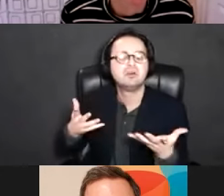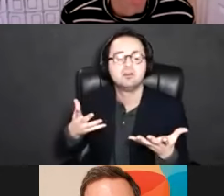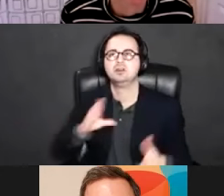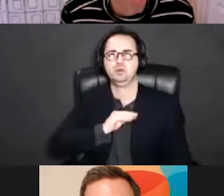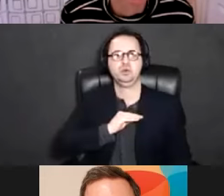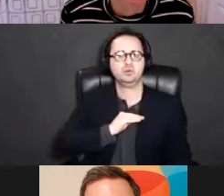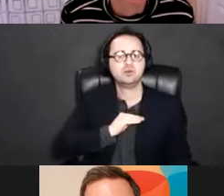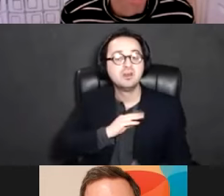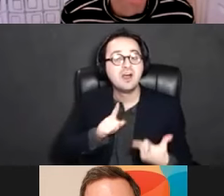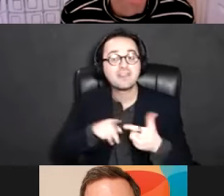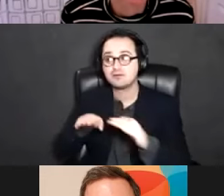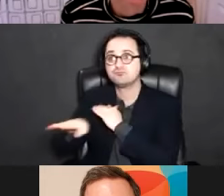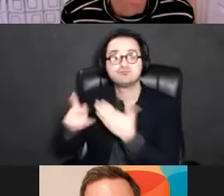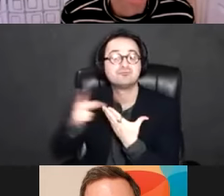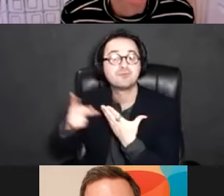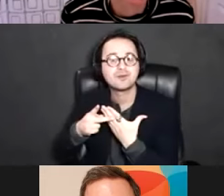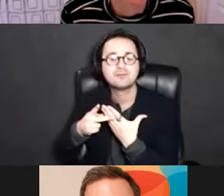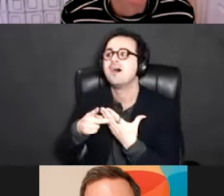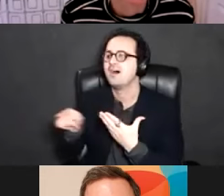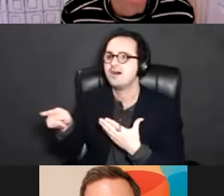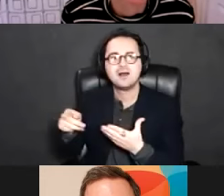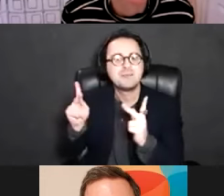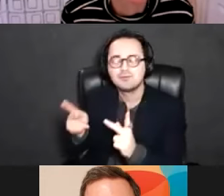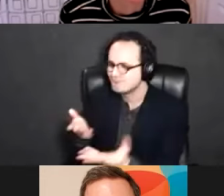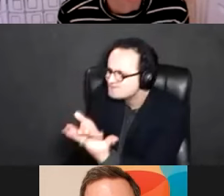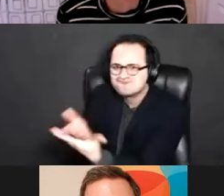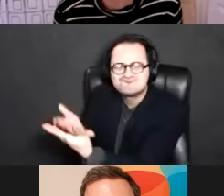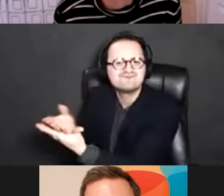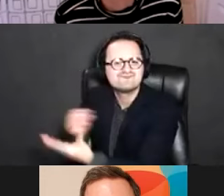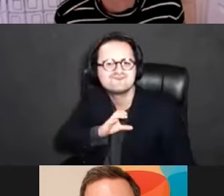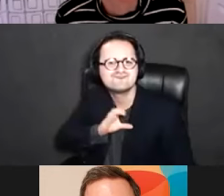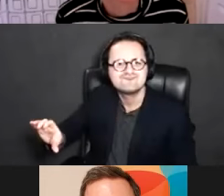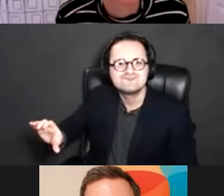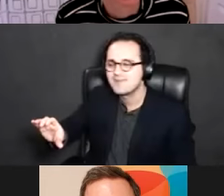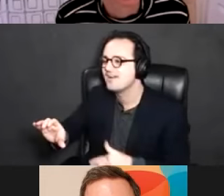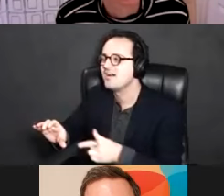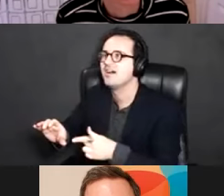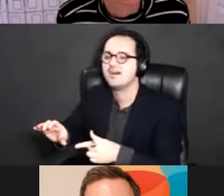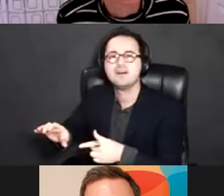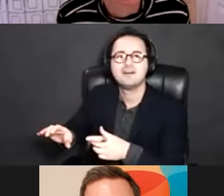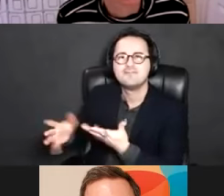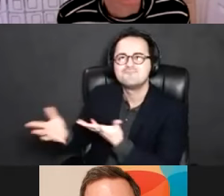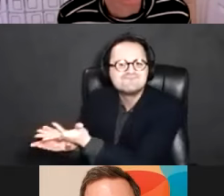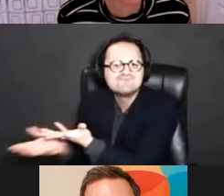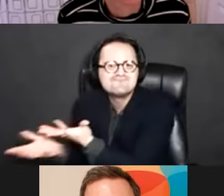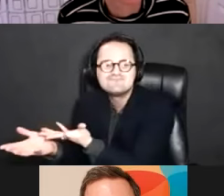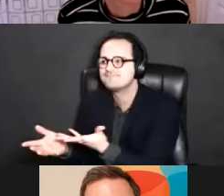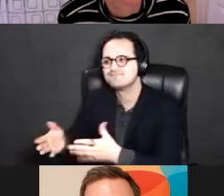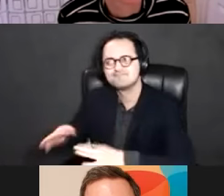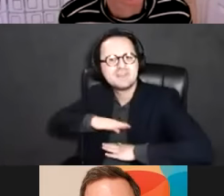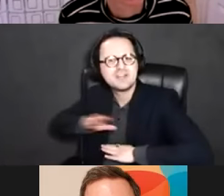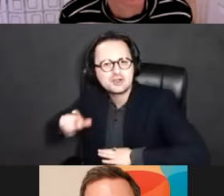suddenly you enter this intervention where you're being validated, you're working with someone who's highly engaged and meeting you at your needs,